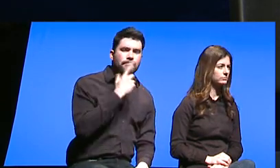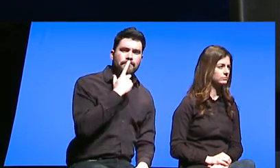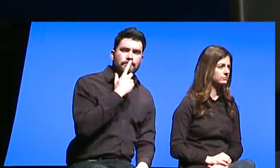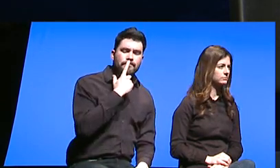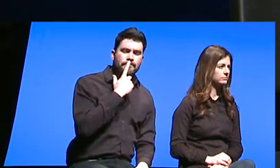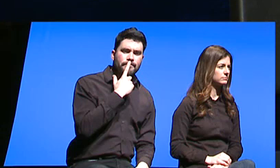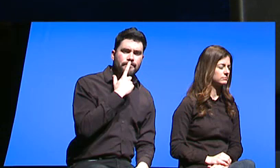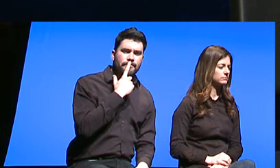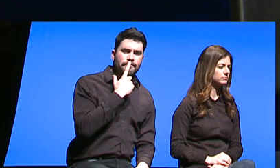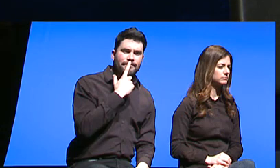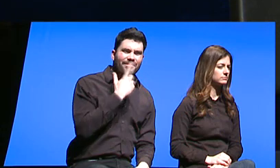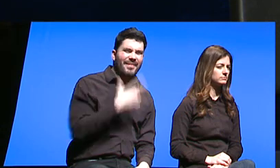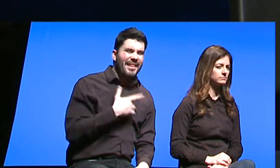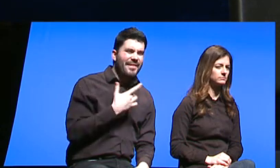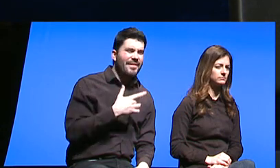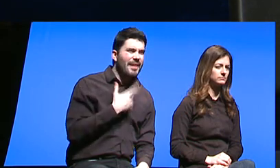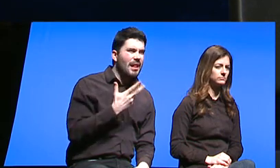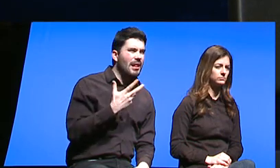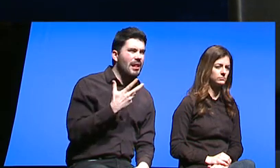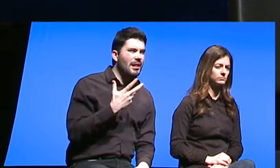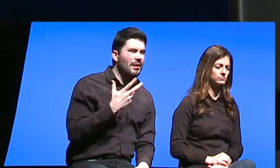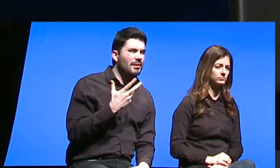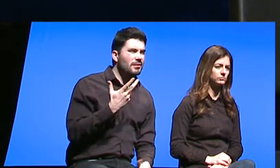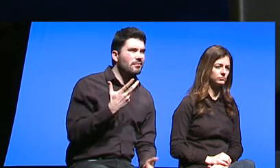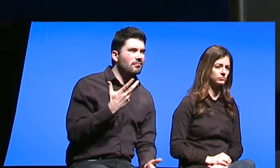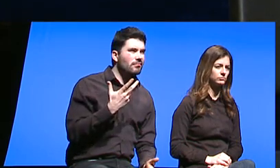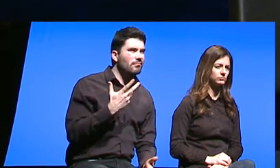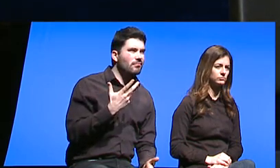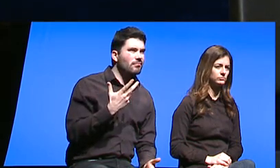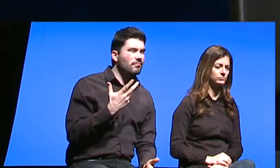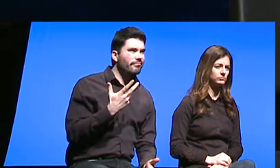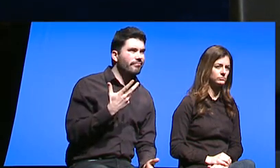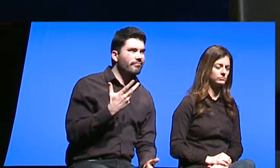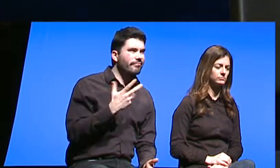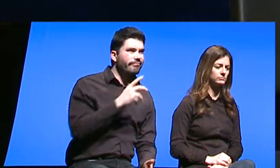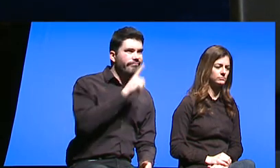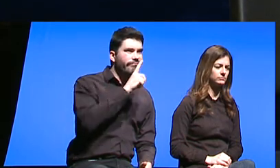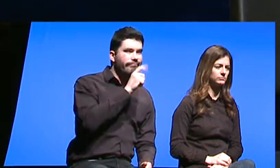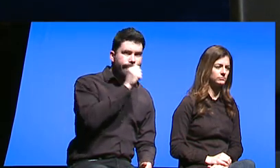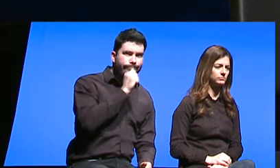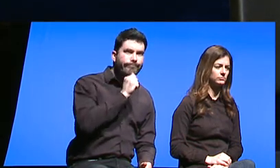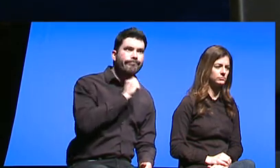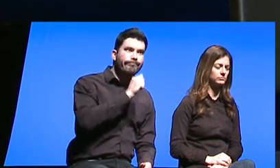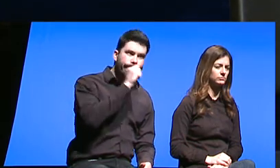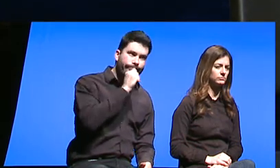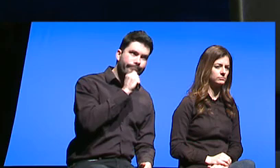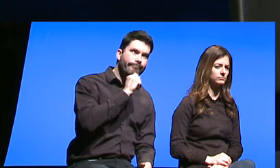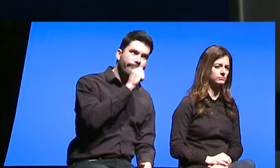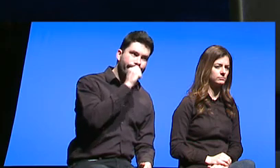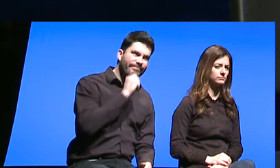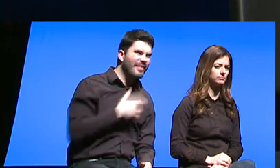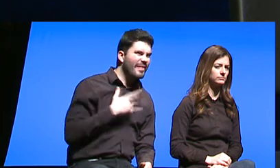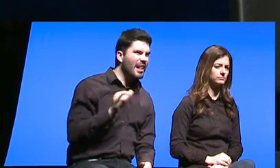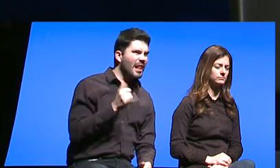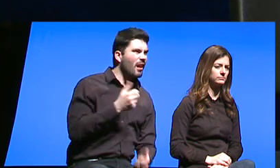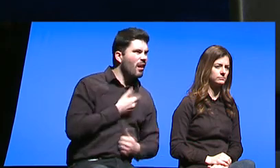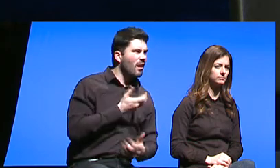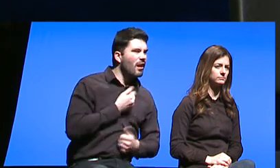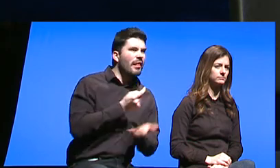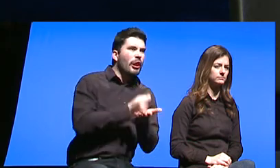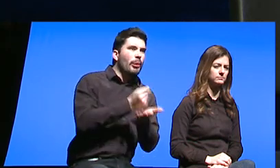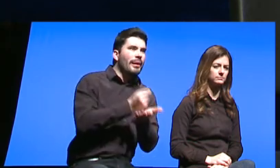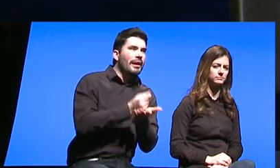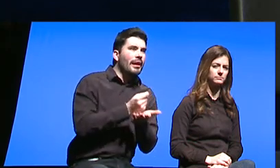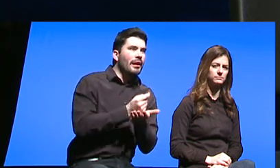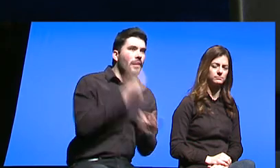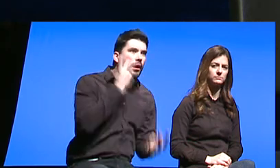kind of wanes on you a little bit of like, wow, this is like, it's kind of like a therapy session. Like every time I do it, it's like, well, this is why I was so angry.